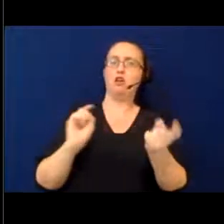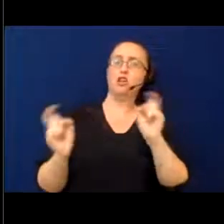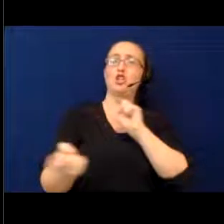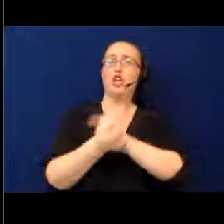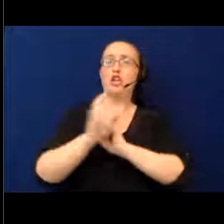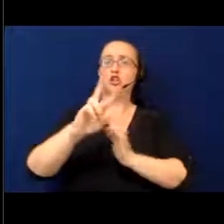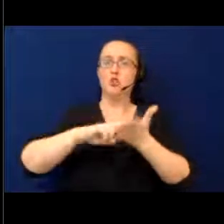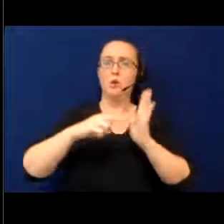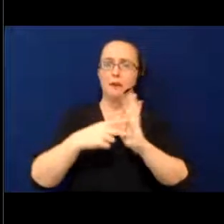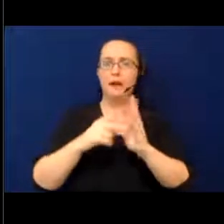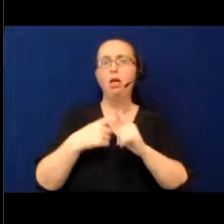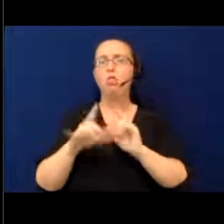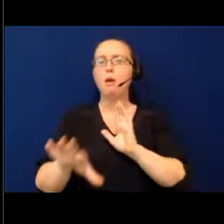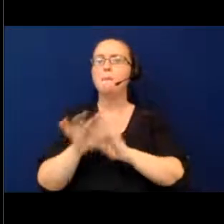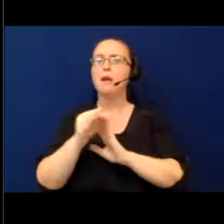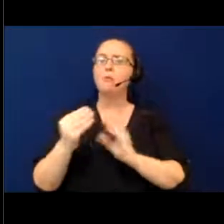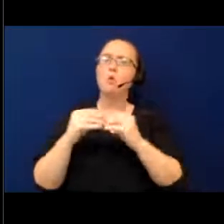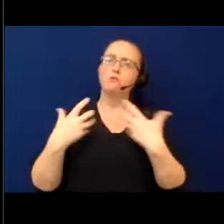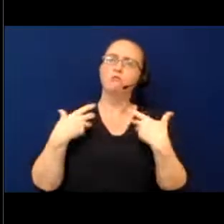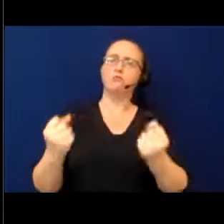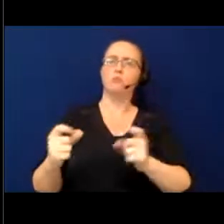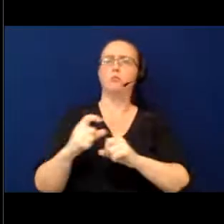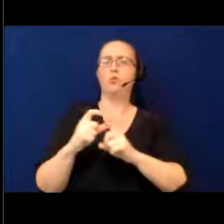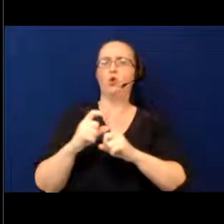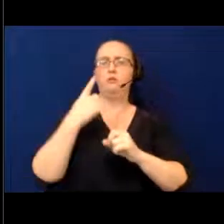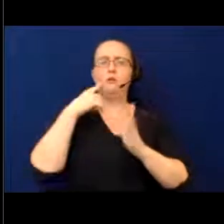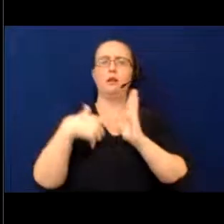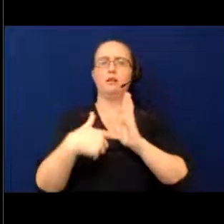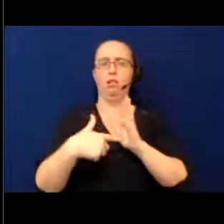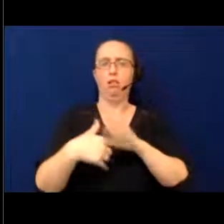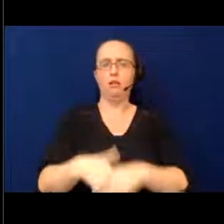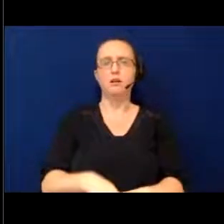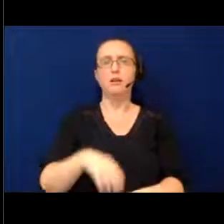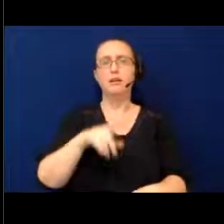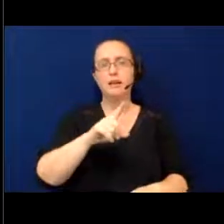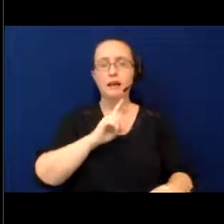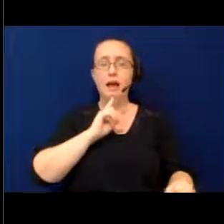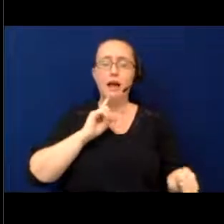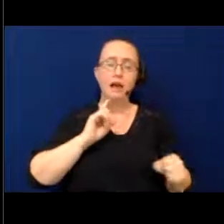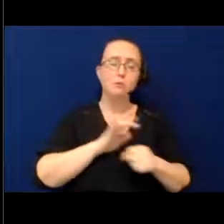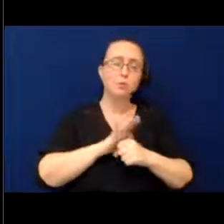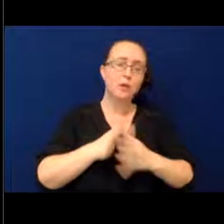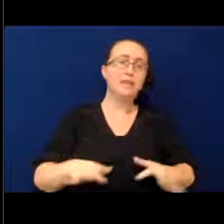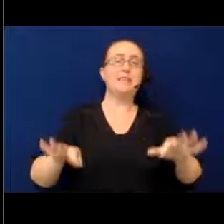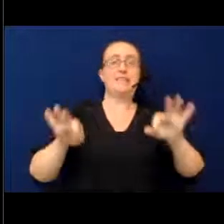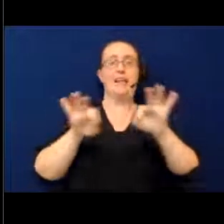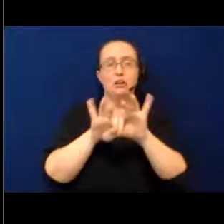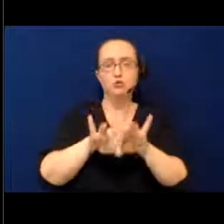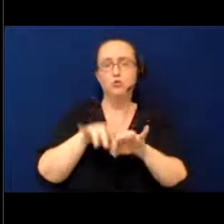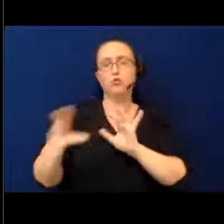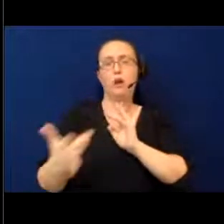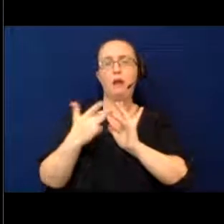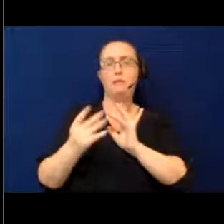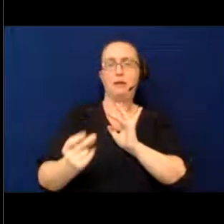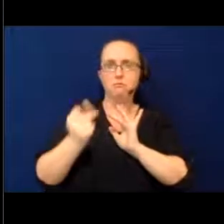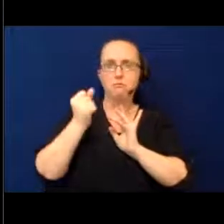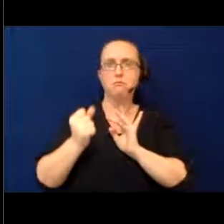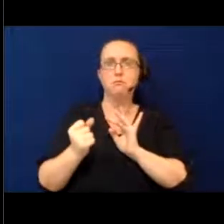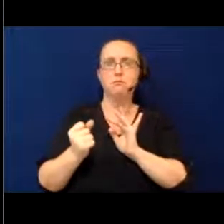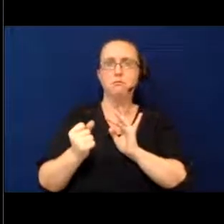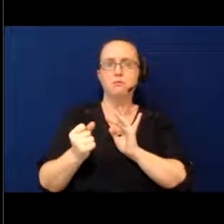a stronger word. So let's look at an example. It's absolutely essential that you contact me at once. Well, if